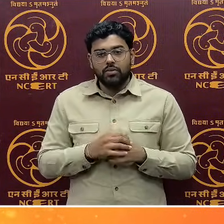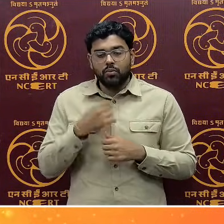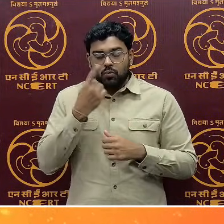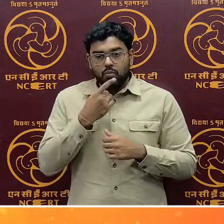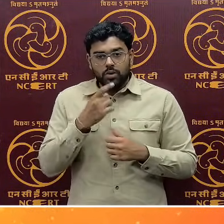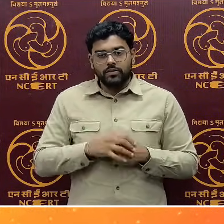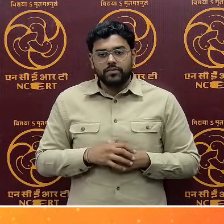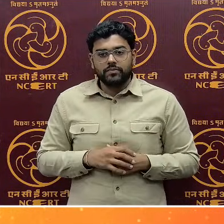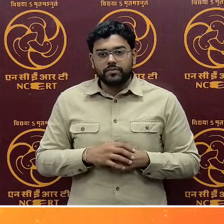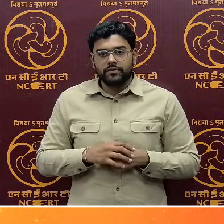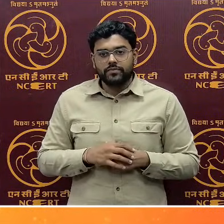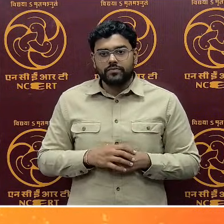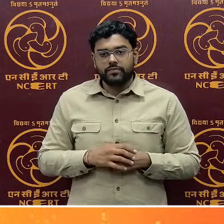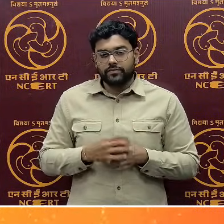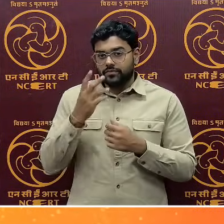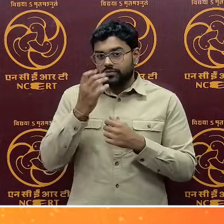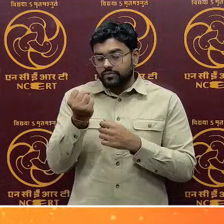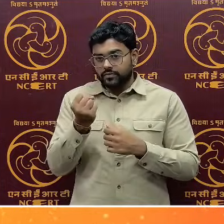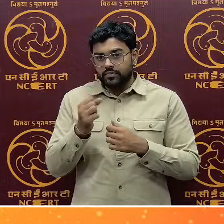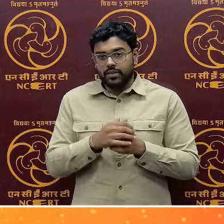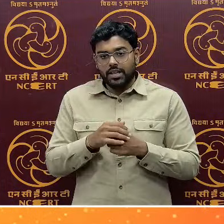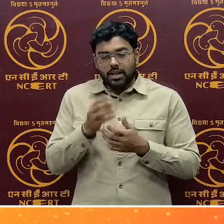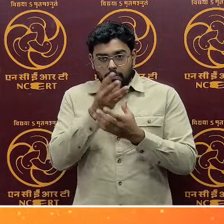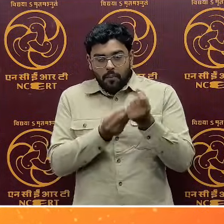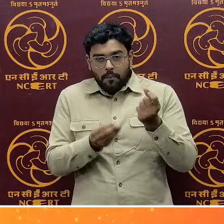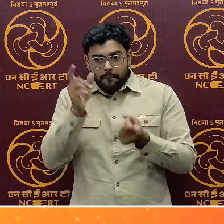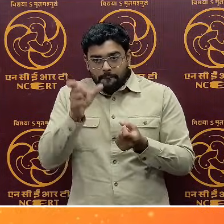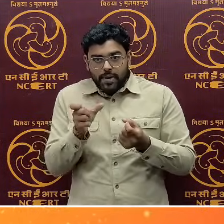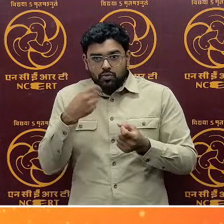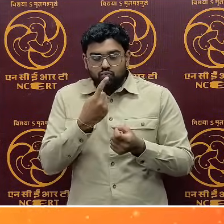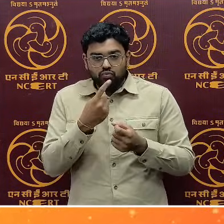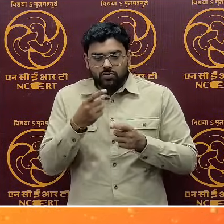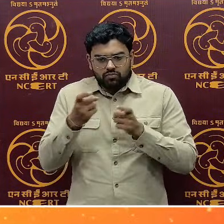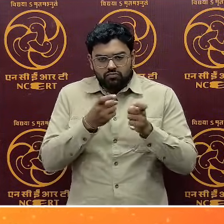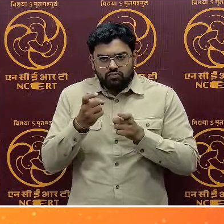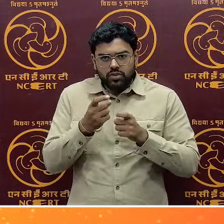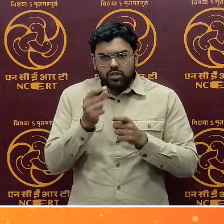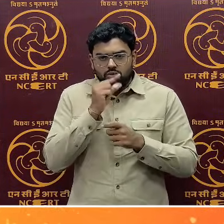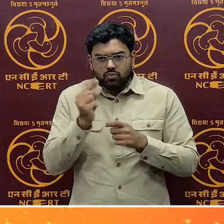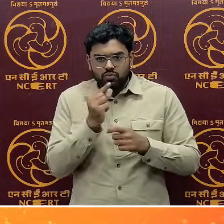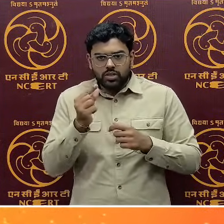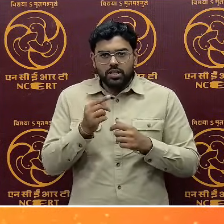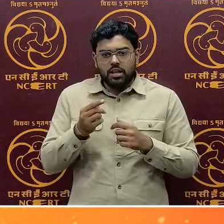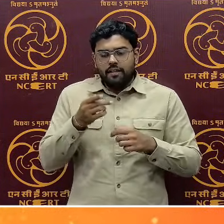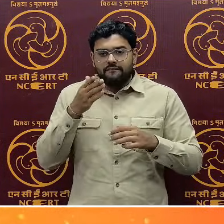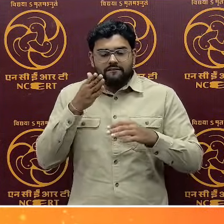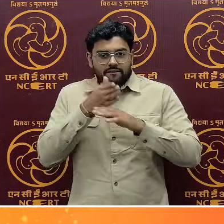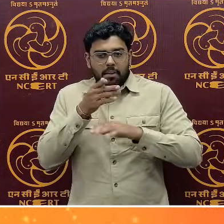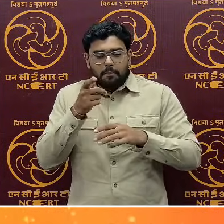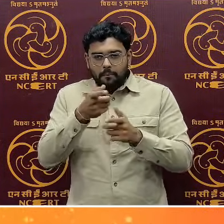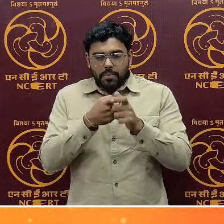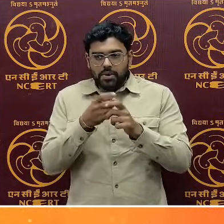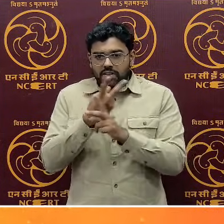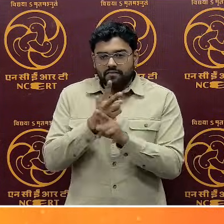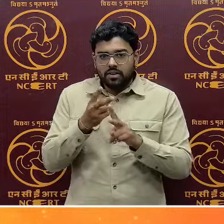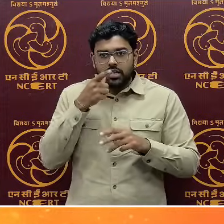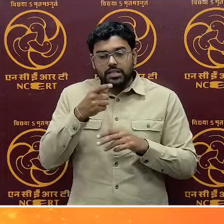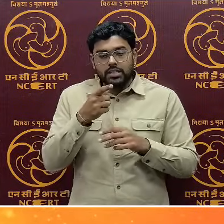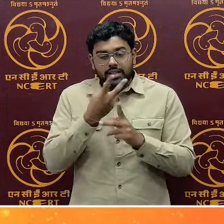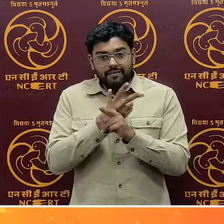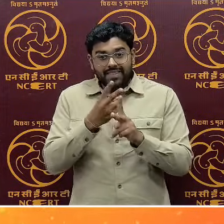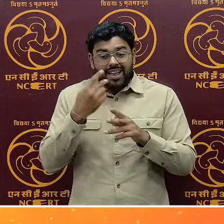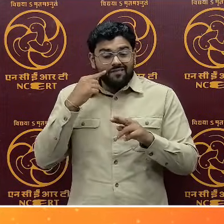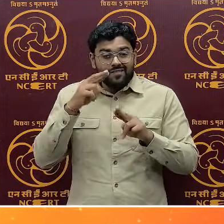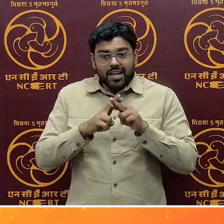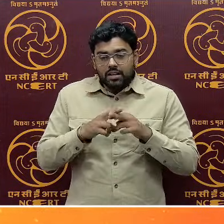Now, what is hold-up? Hold-up are the robberies conducted with the use of threat or violence. In any such robbery